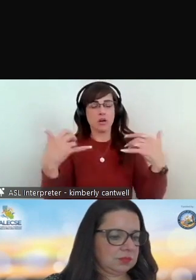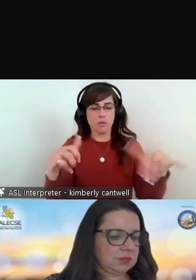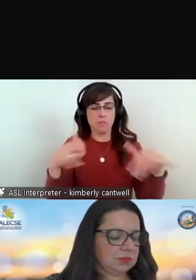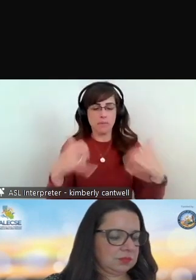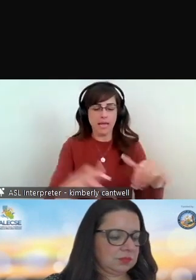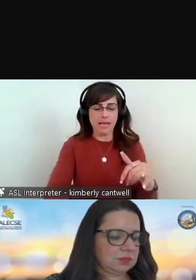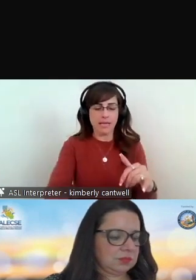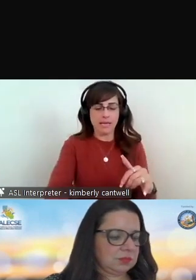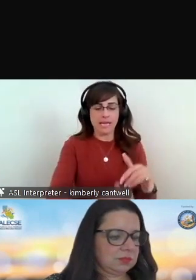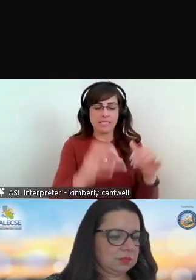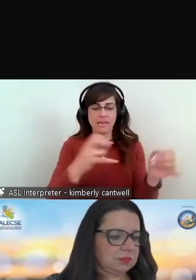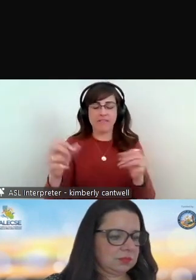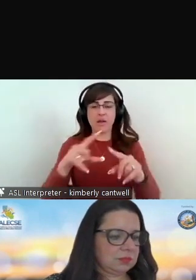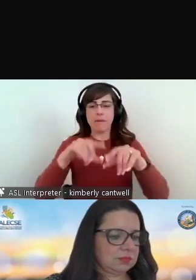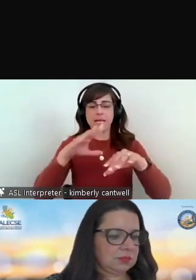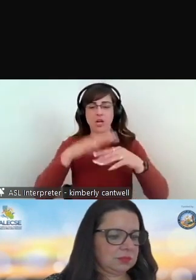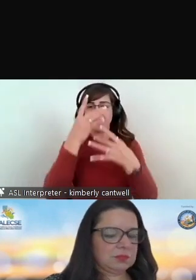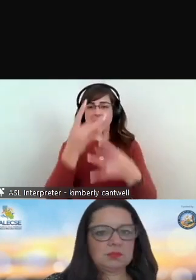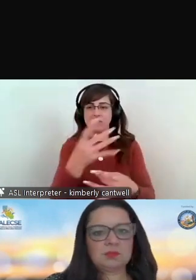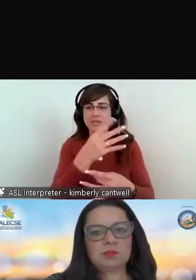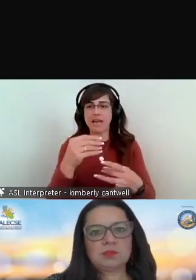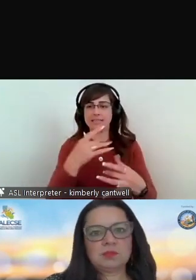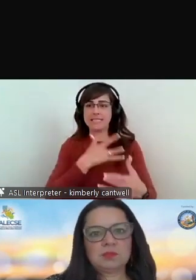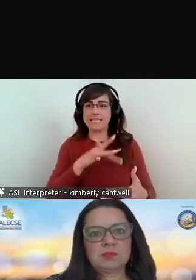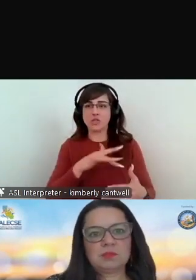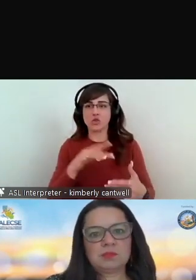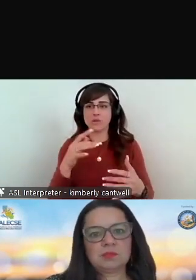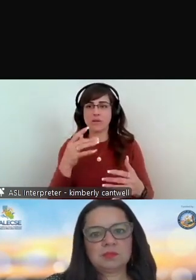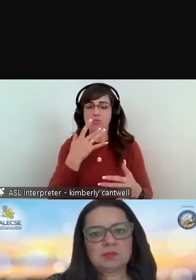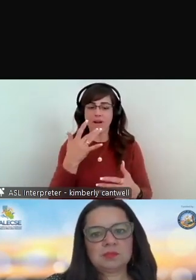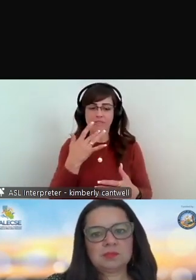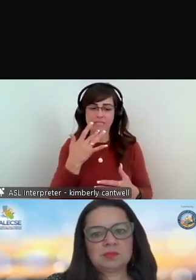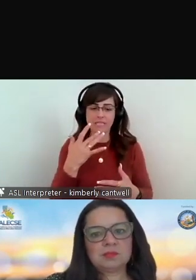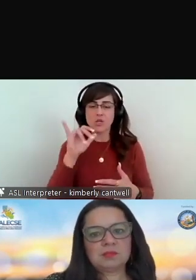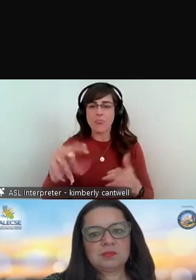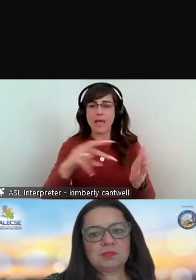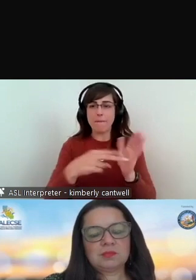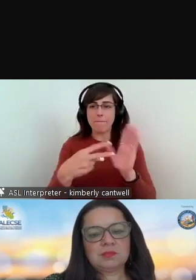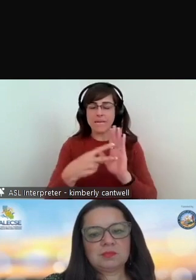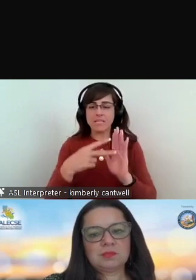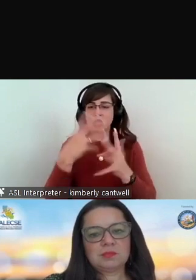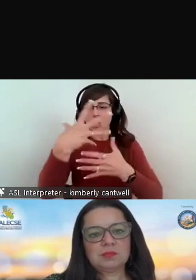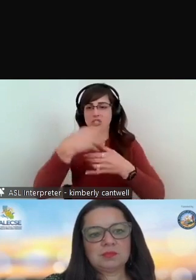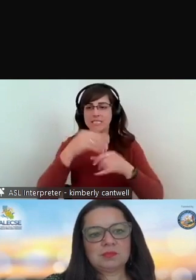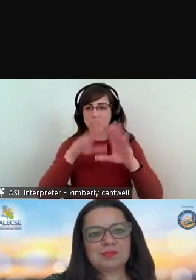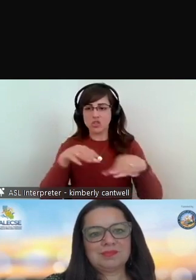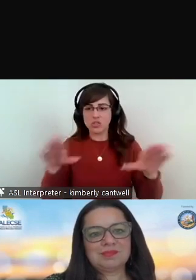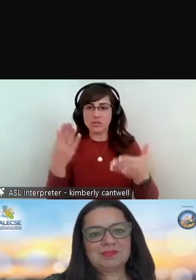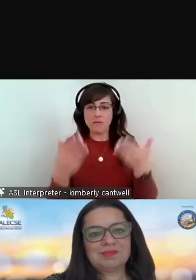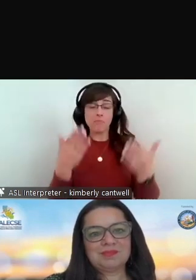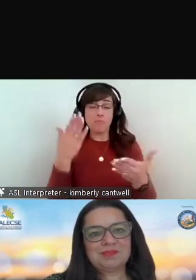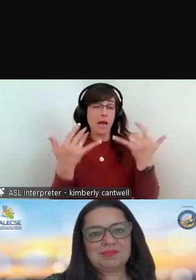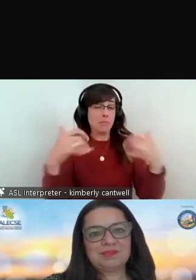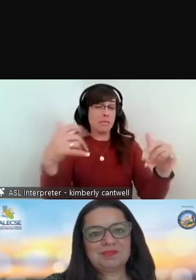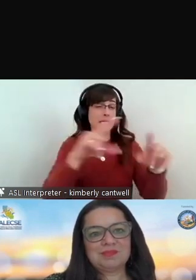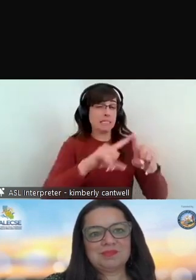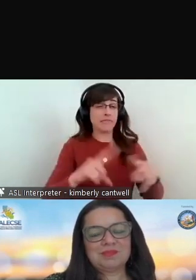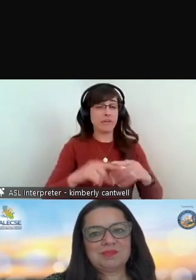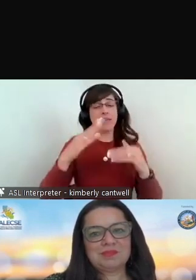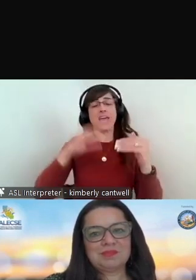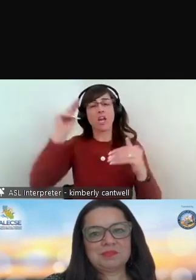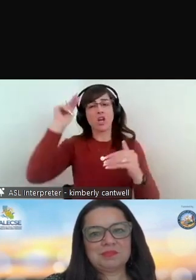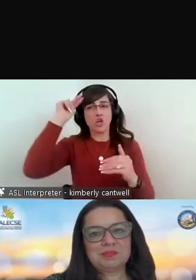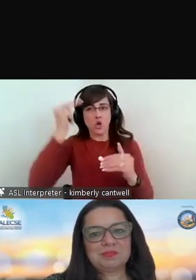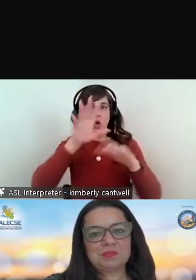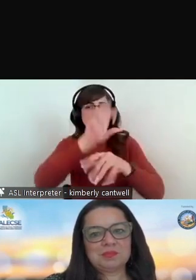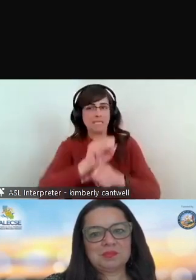is individualized based on their interests and sensory preferences. So that means that autistic children may play differently than their